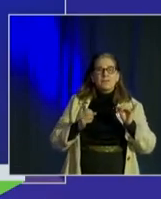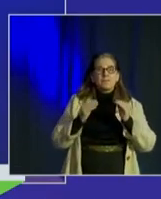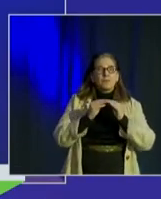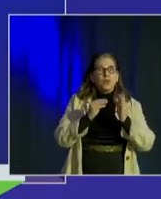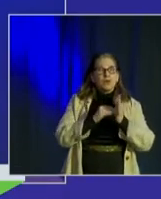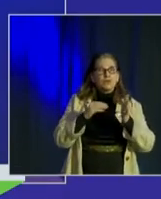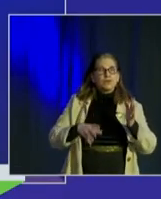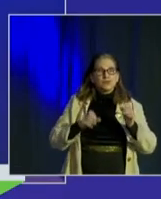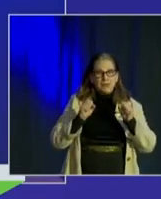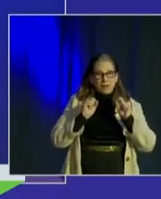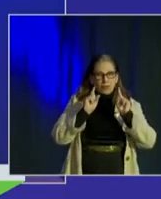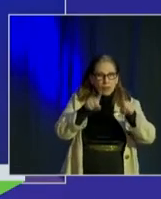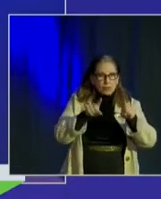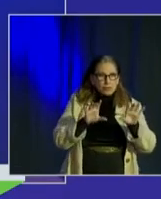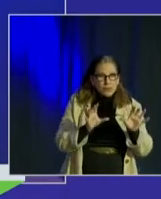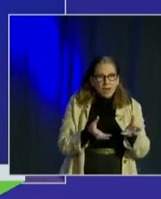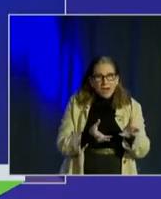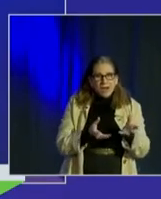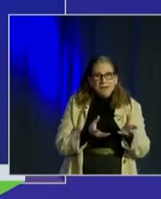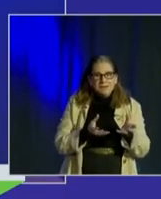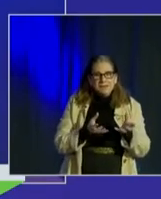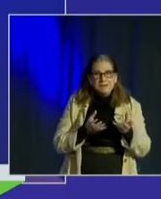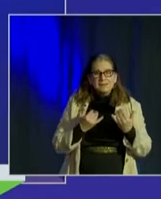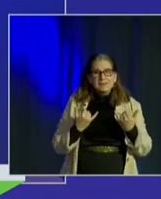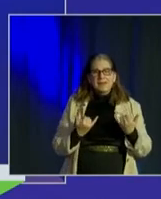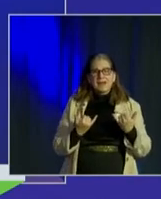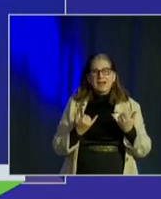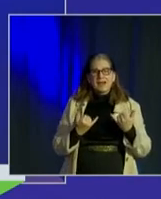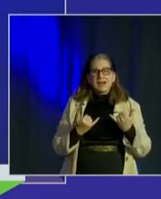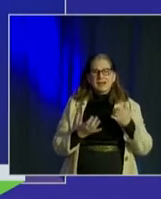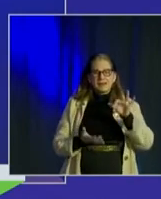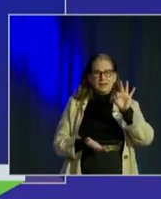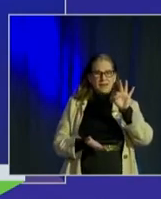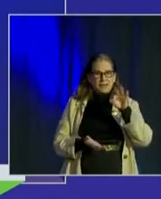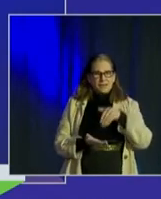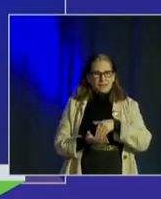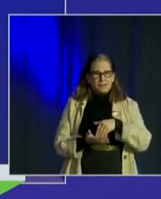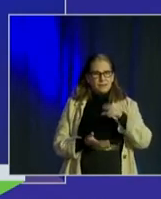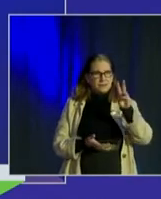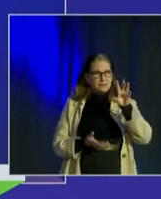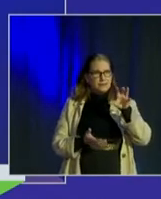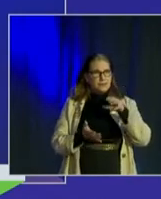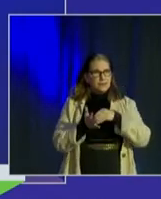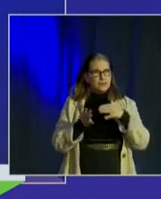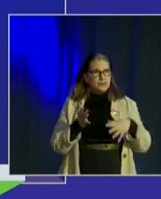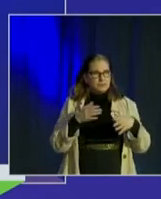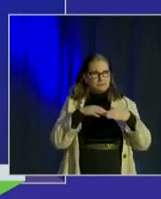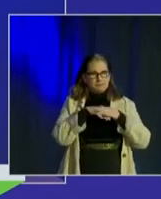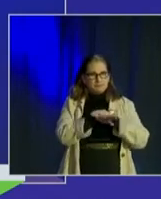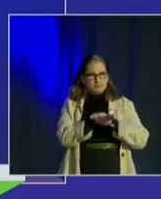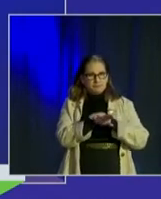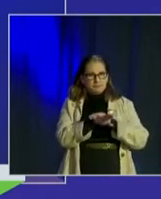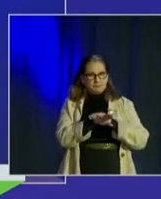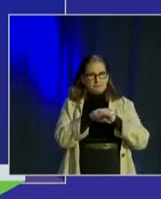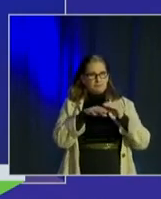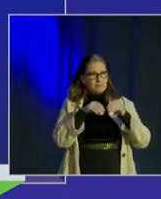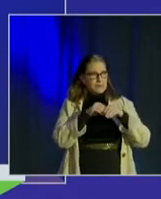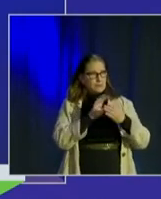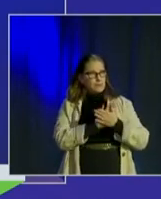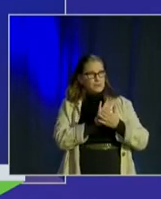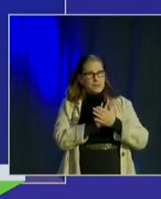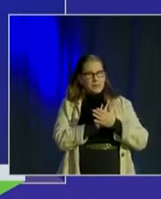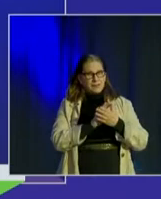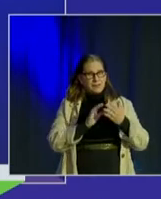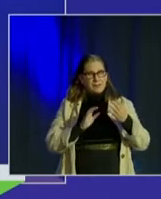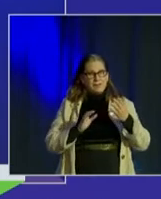about 9,600 students in our classrooms, and we can accommodate up to 15,000. Having said that, you heard from one